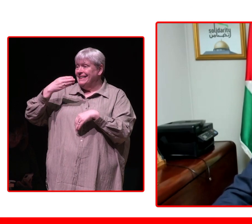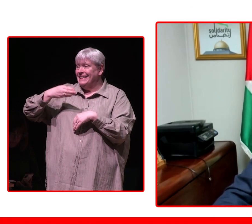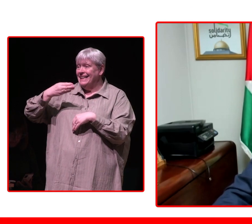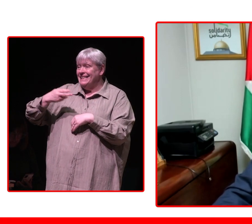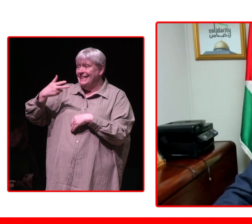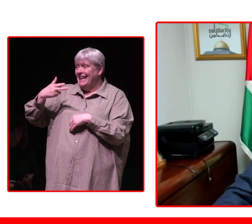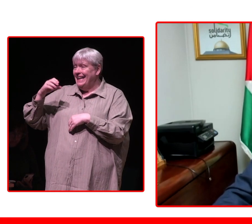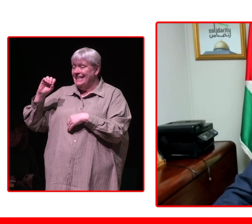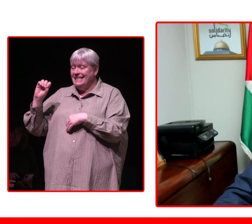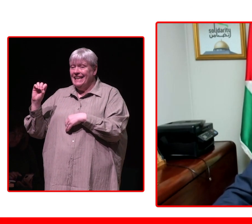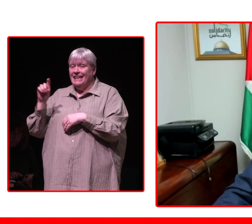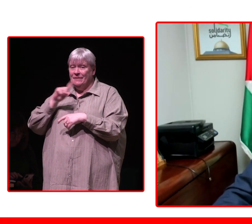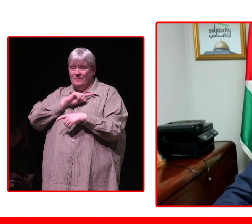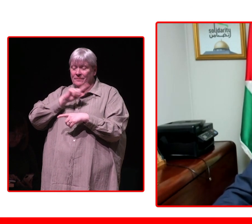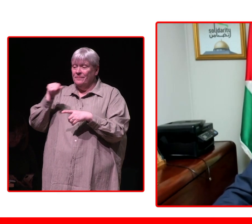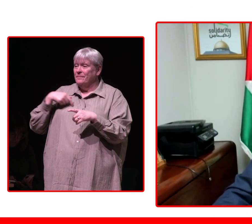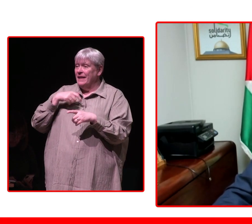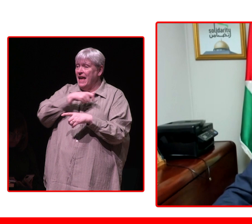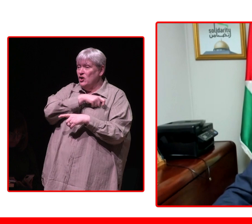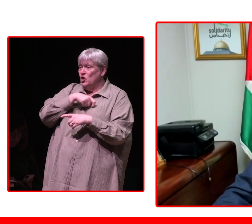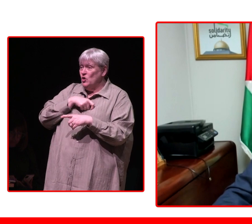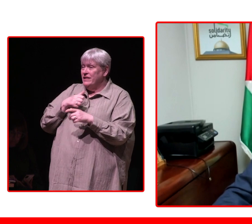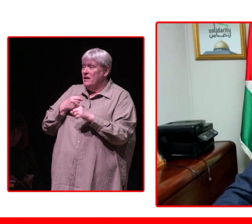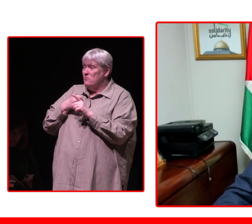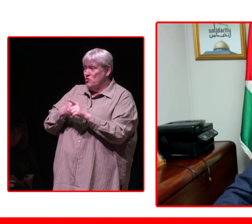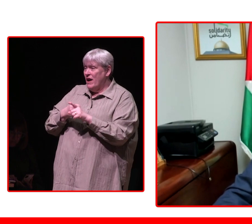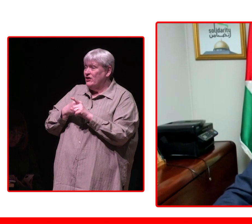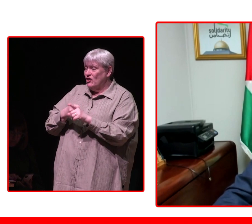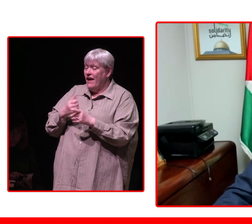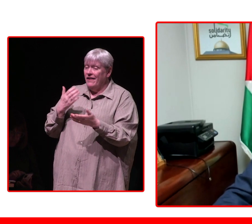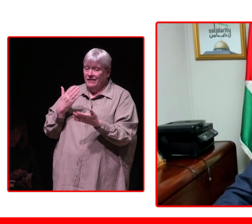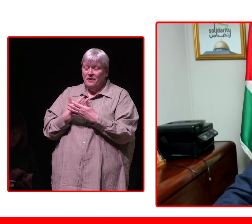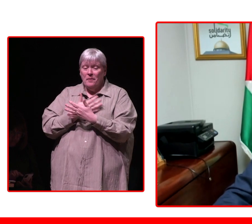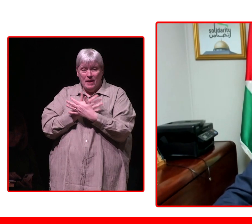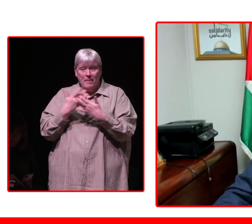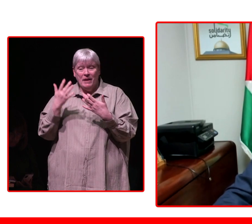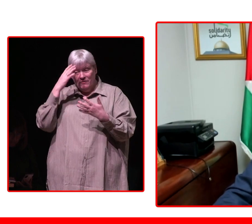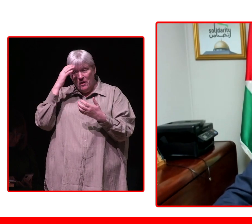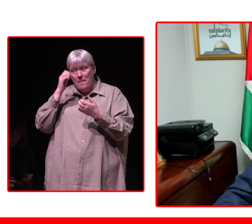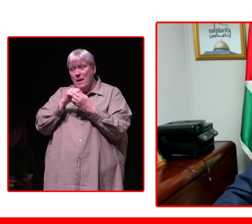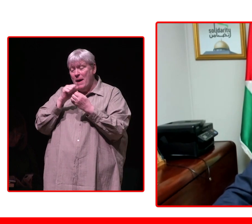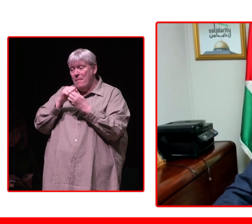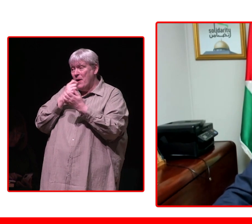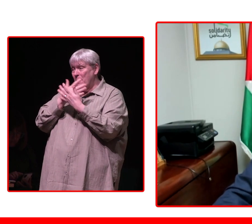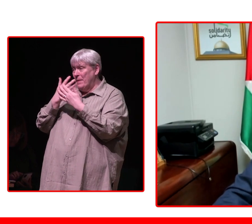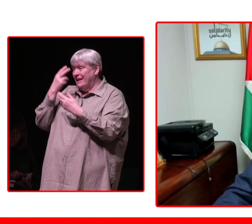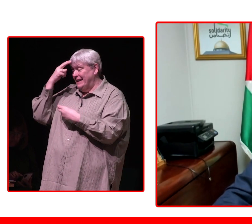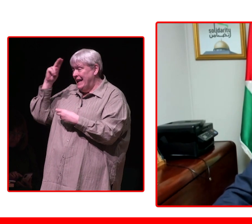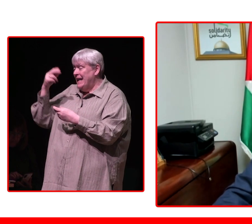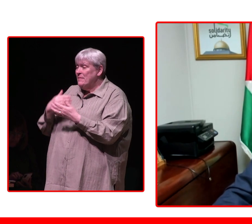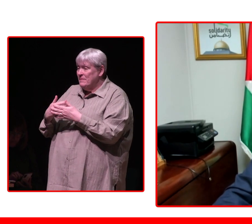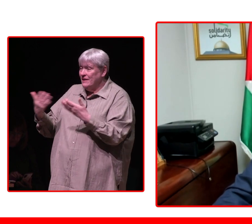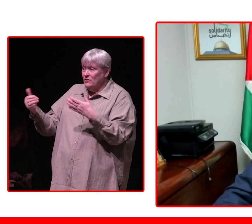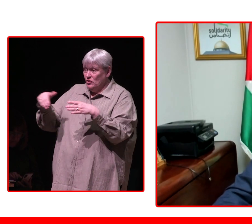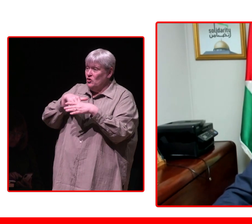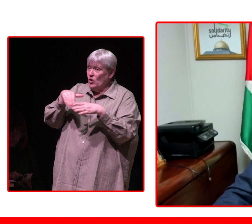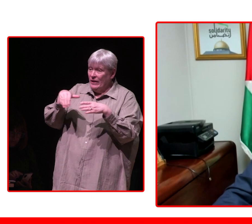trade union pressure in the city. We remember many great names who have taken part in that